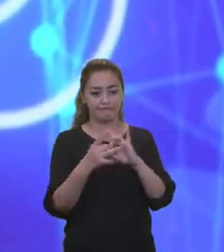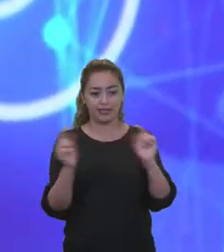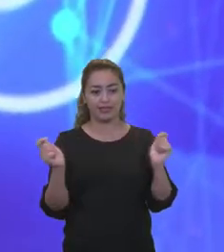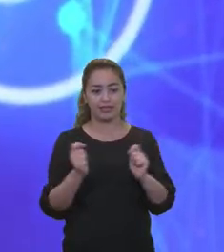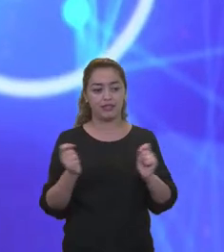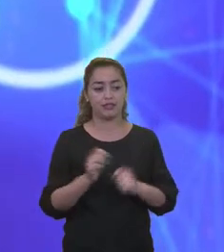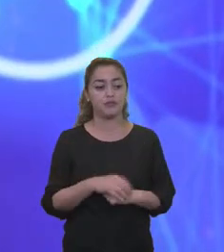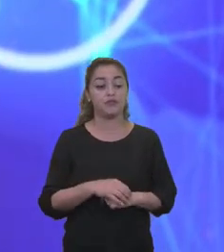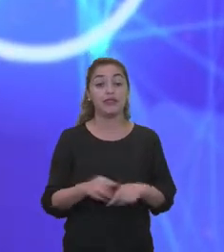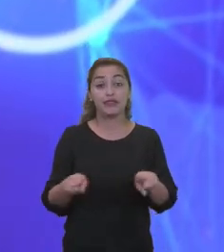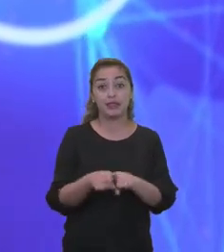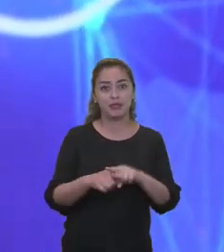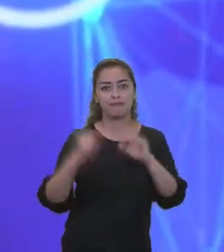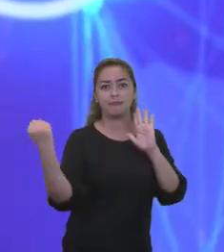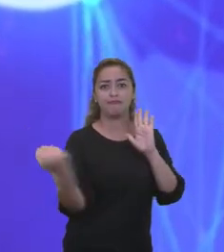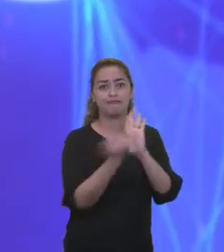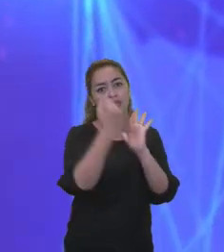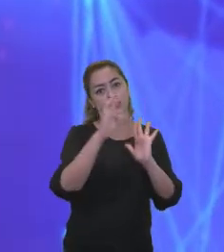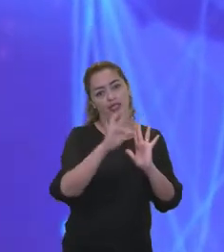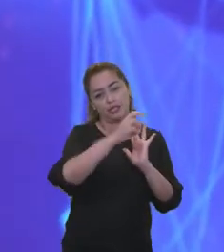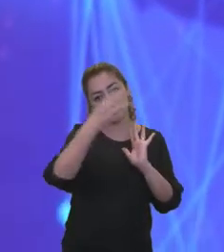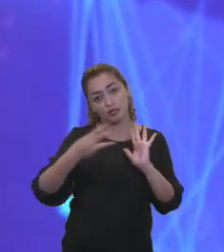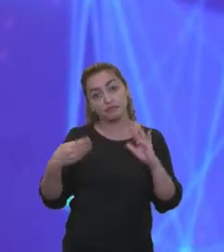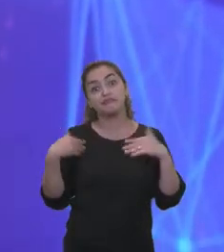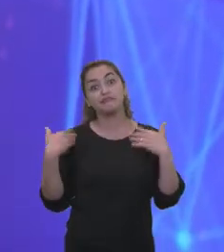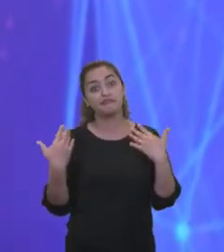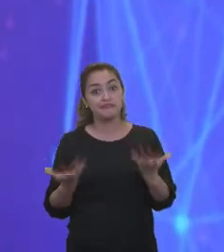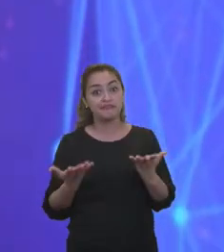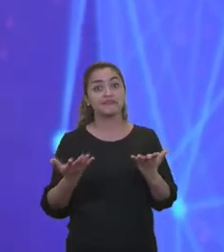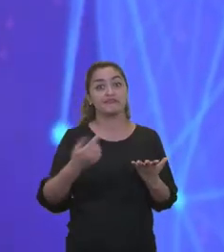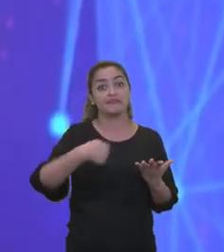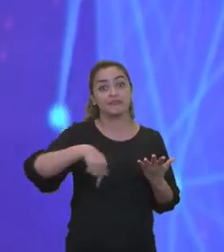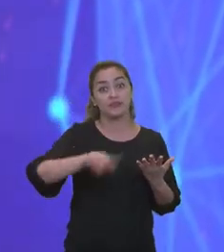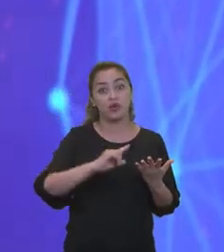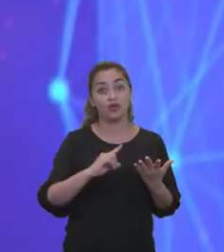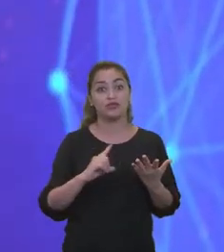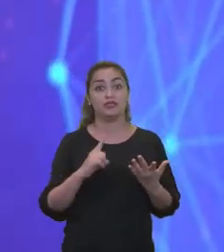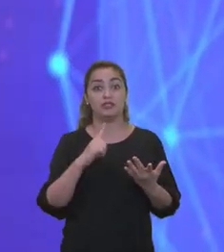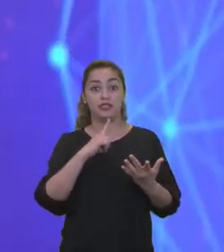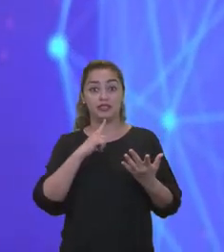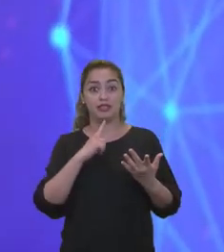to do with our brand. After all,